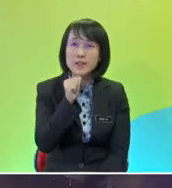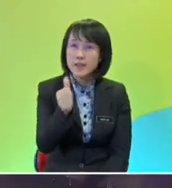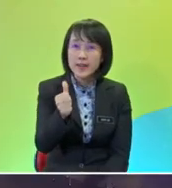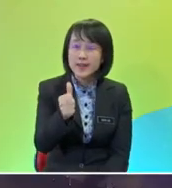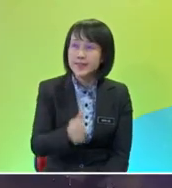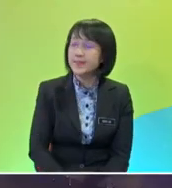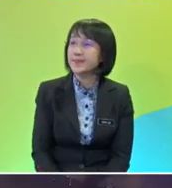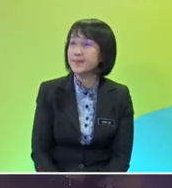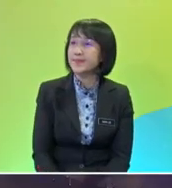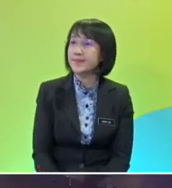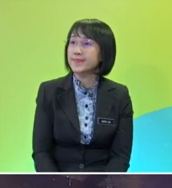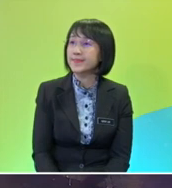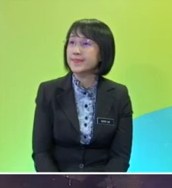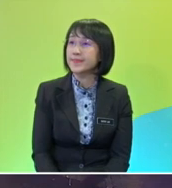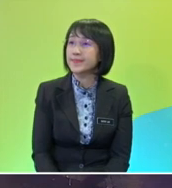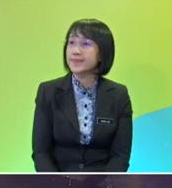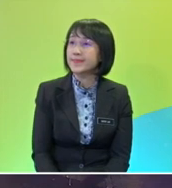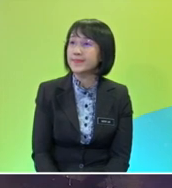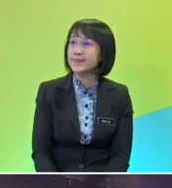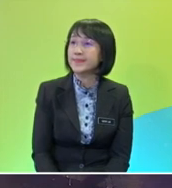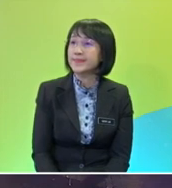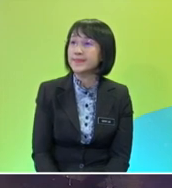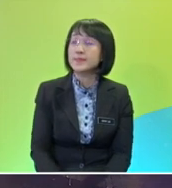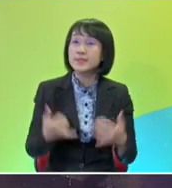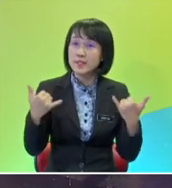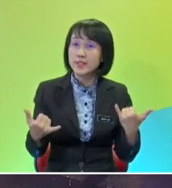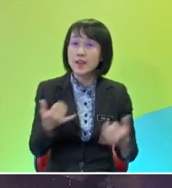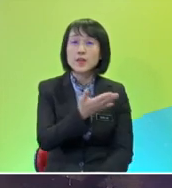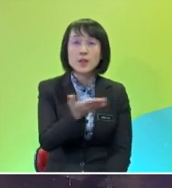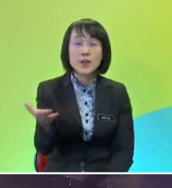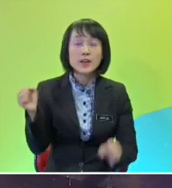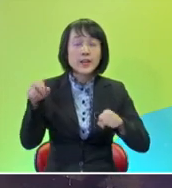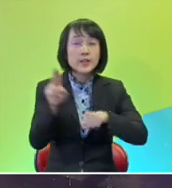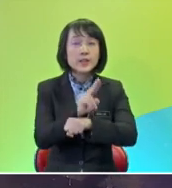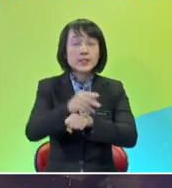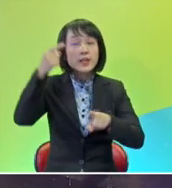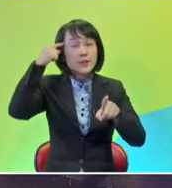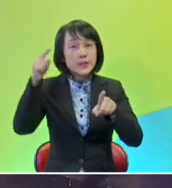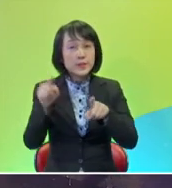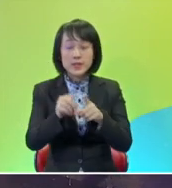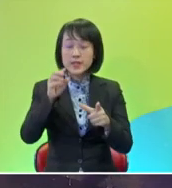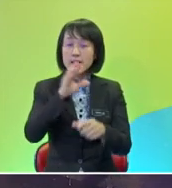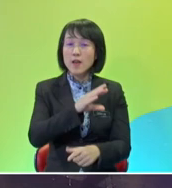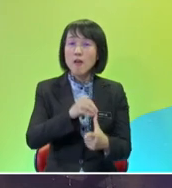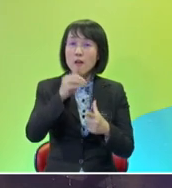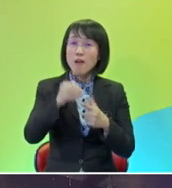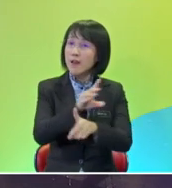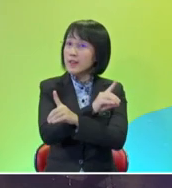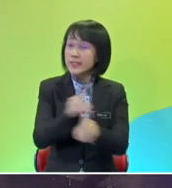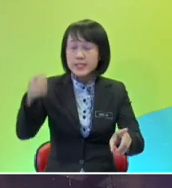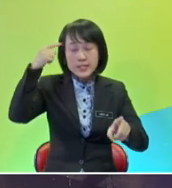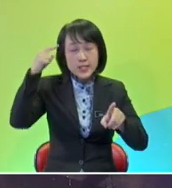could use their agreement or disagreement sentence, right? Yes. So who would like to try this? Who's going to give me